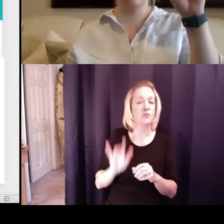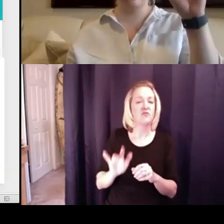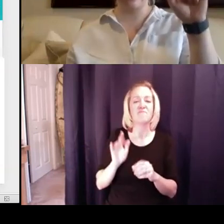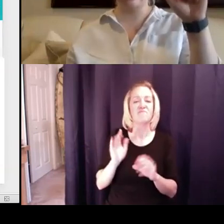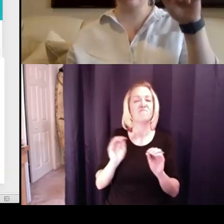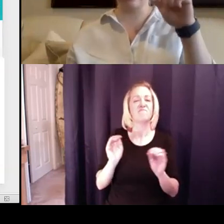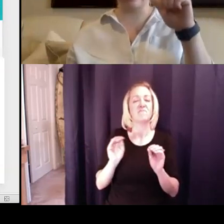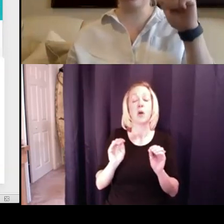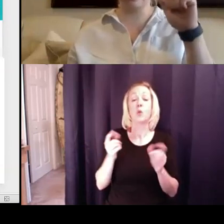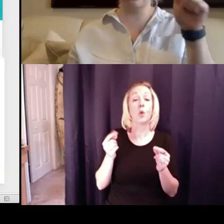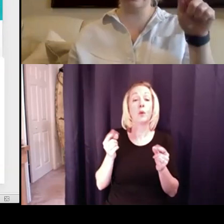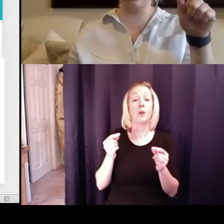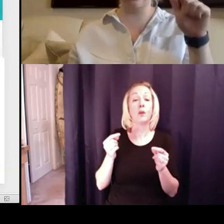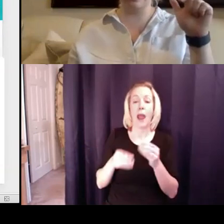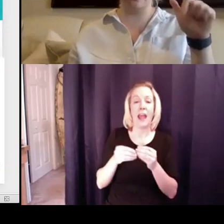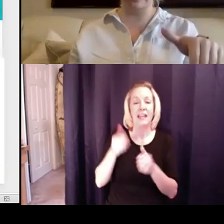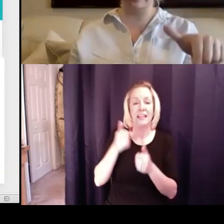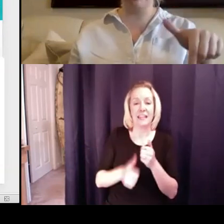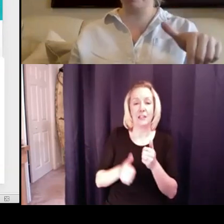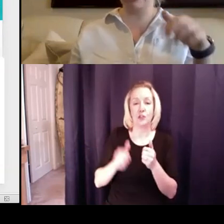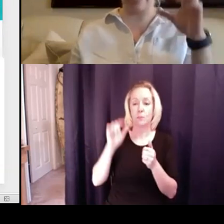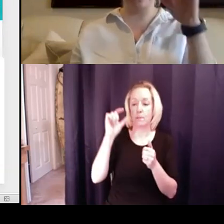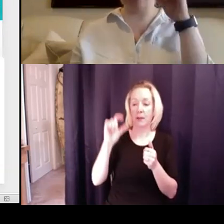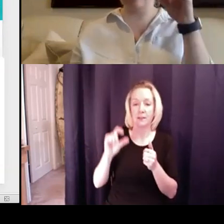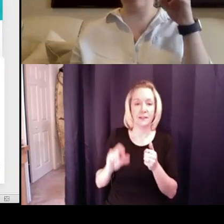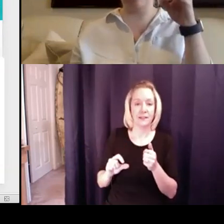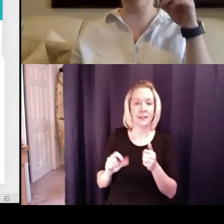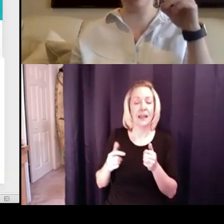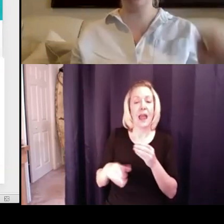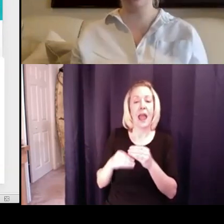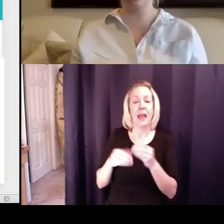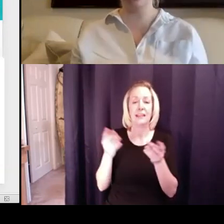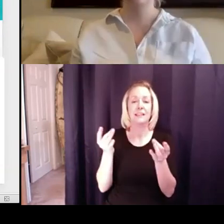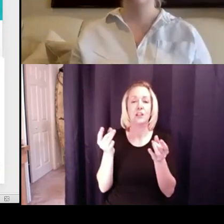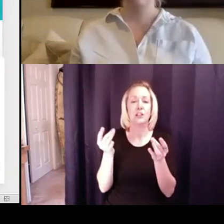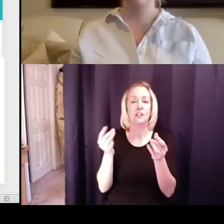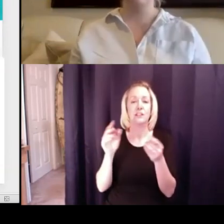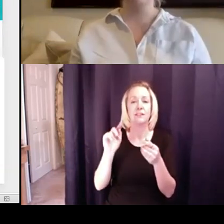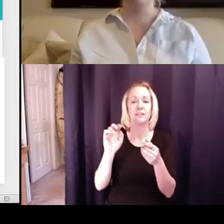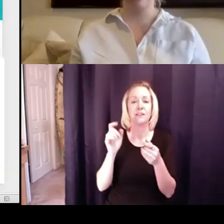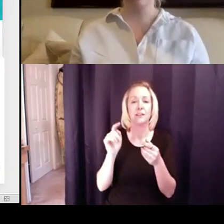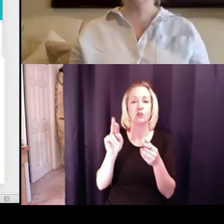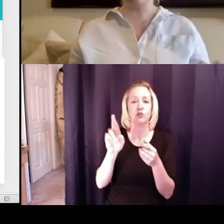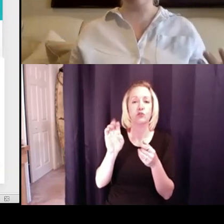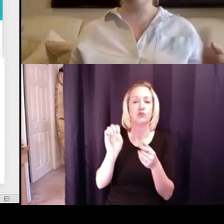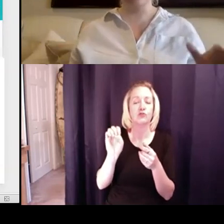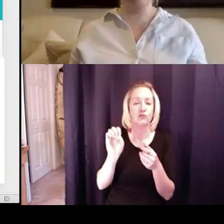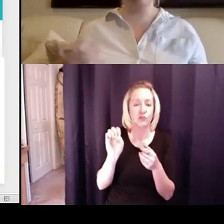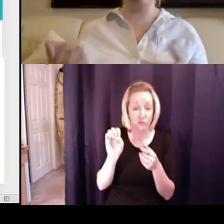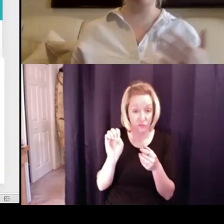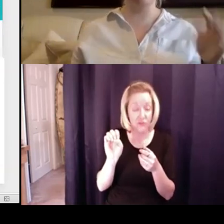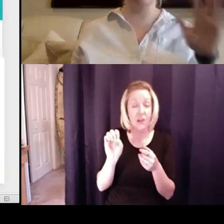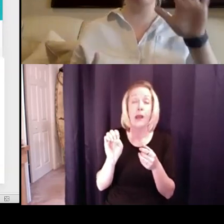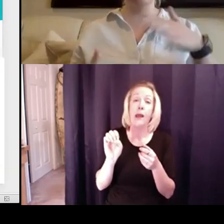we added a texture to each of the different sound like symbols in the story. I was kind of